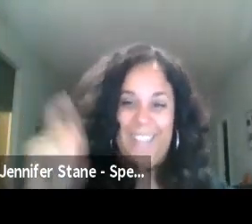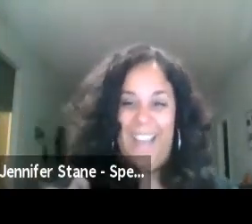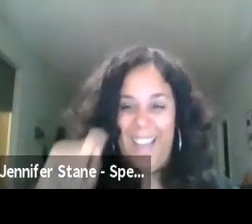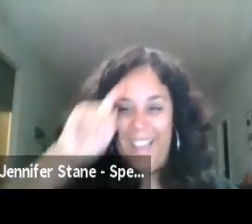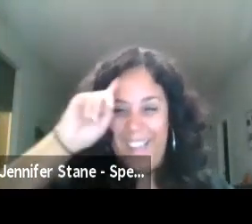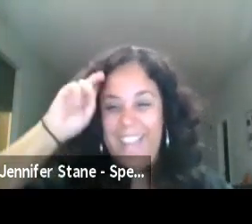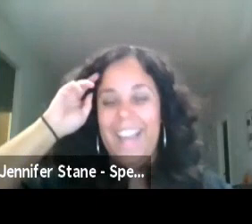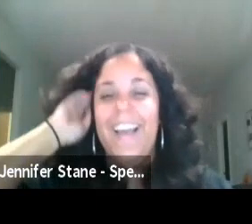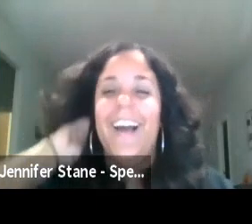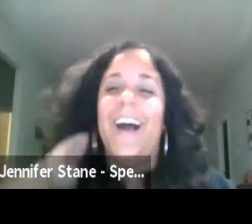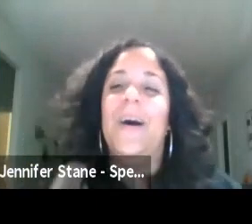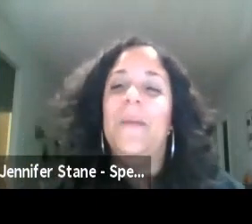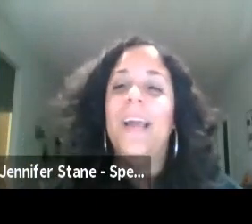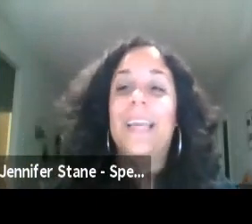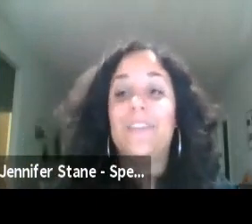Alex.